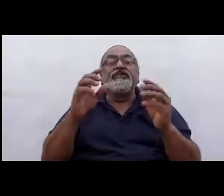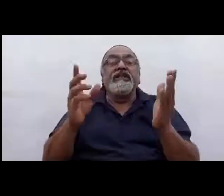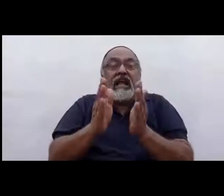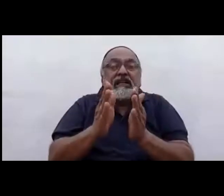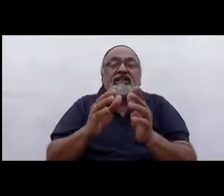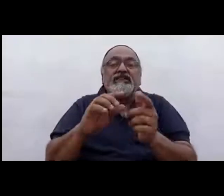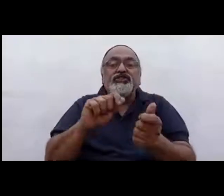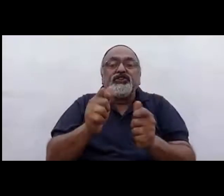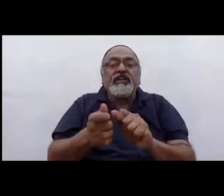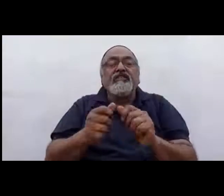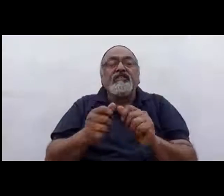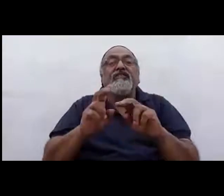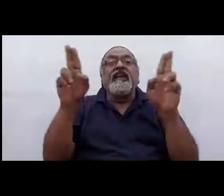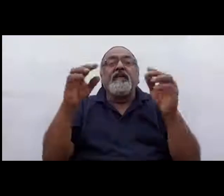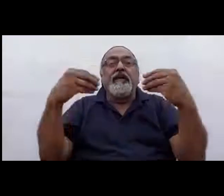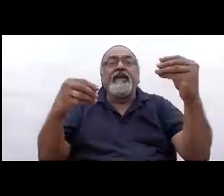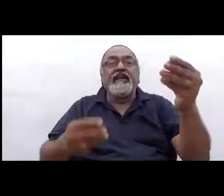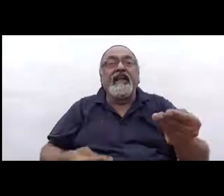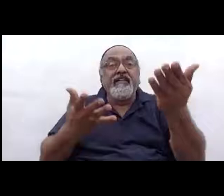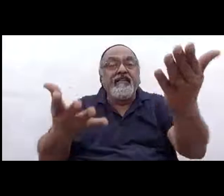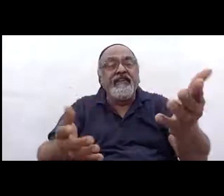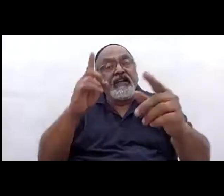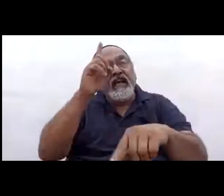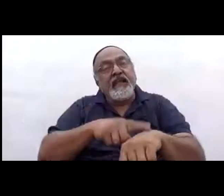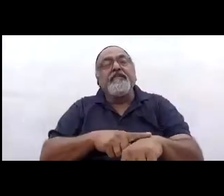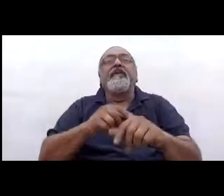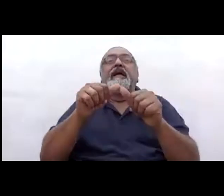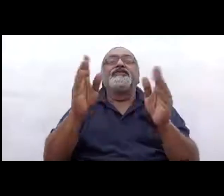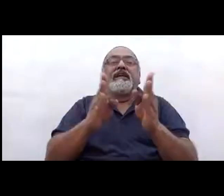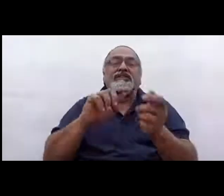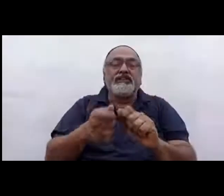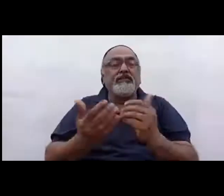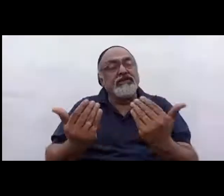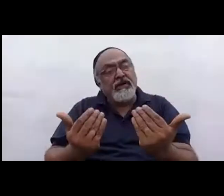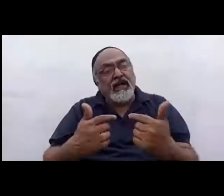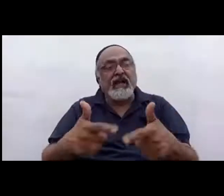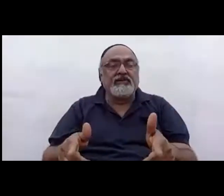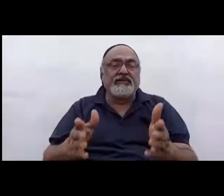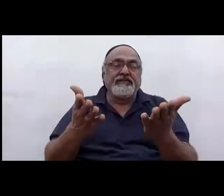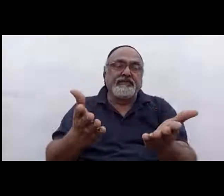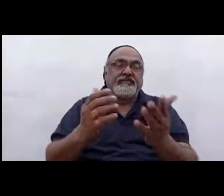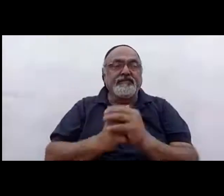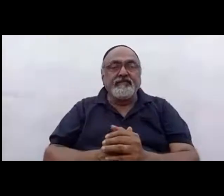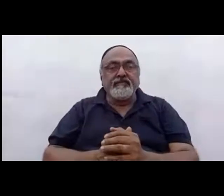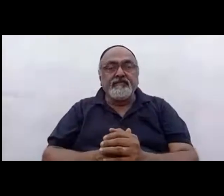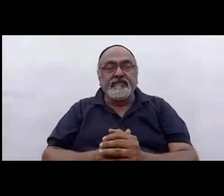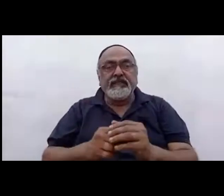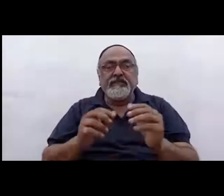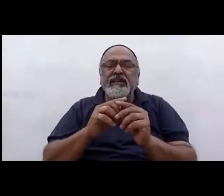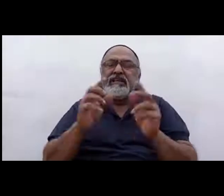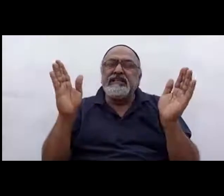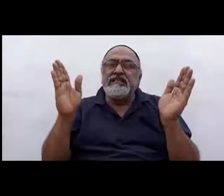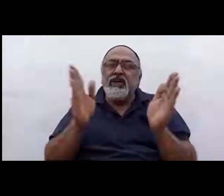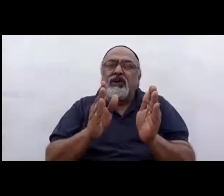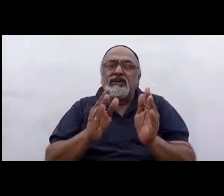And after the results comes the conclusion as well. So even everything should be crisp and short. We